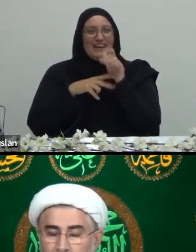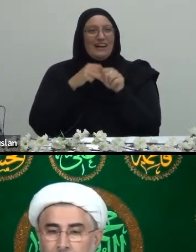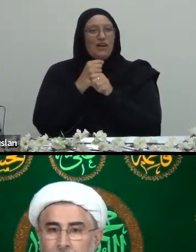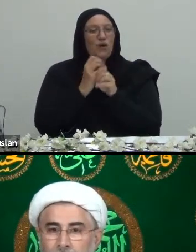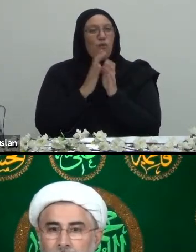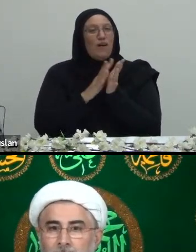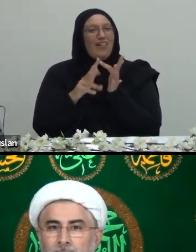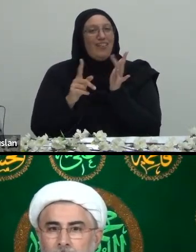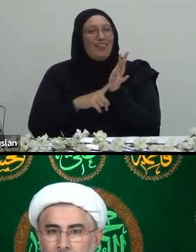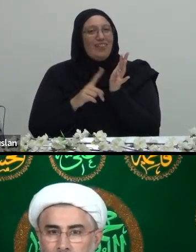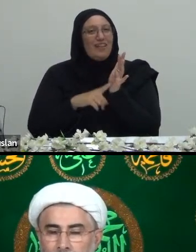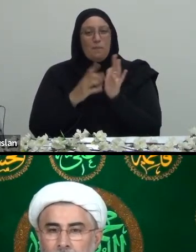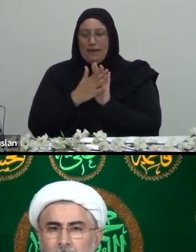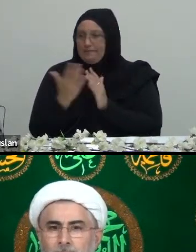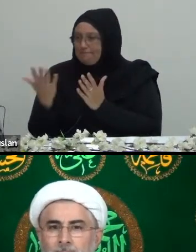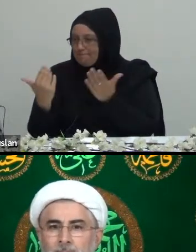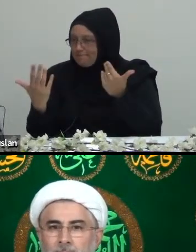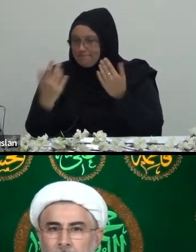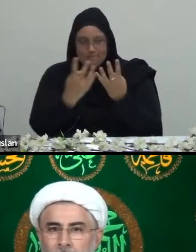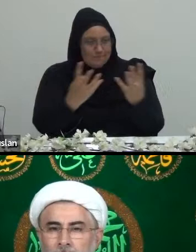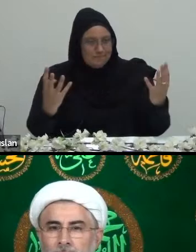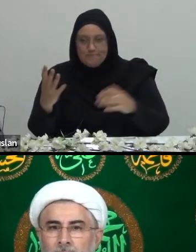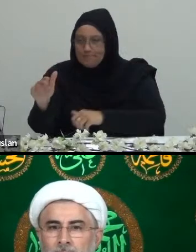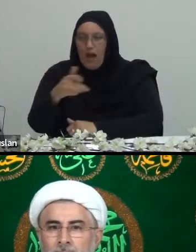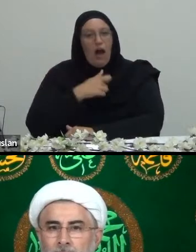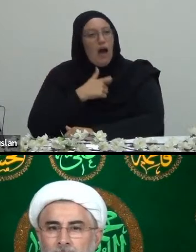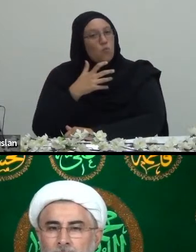and the people that you wish to be a benefactor of your